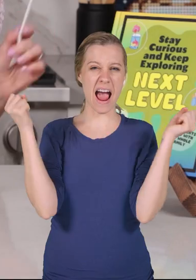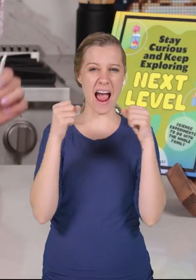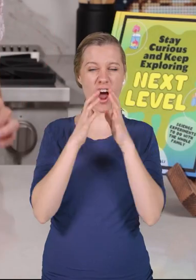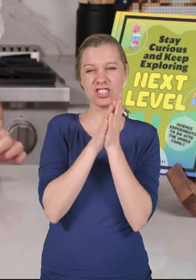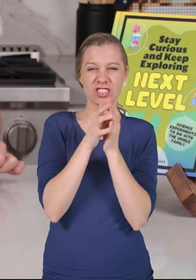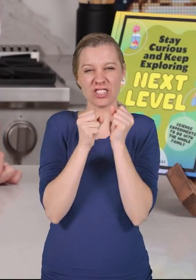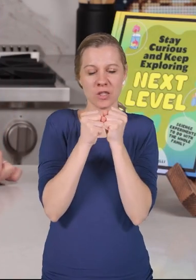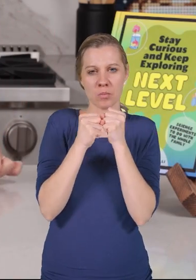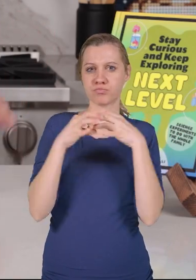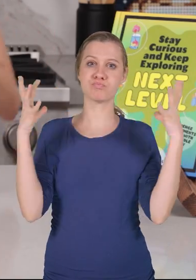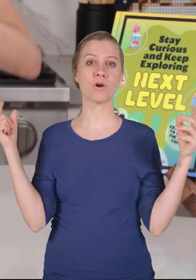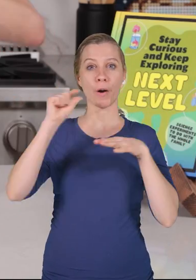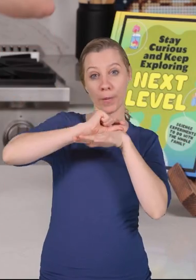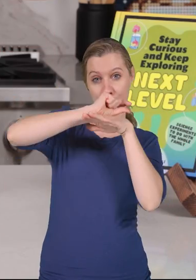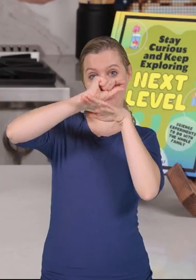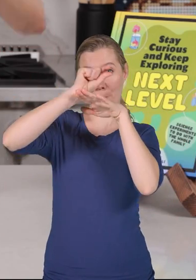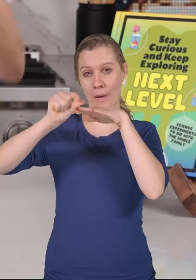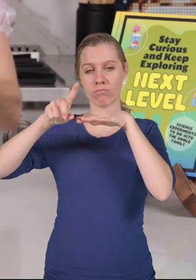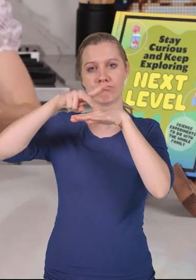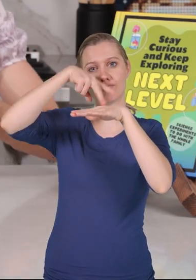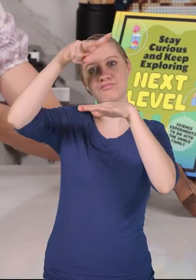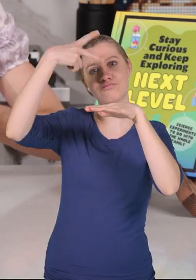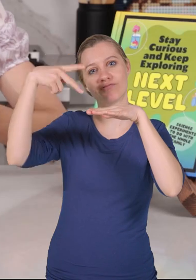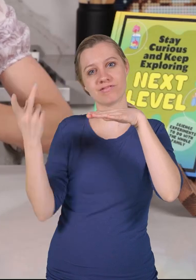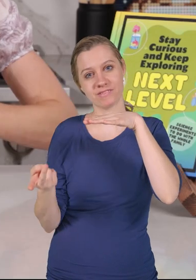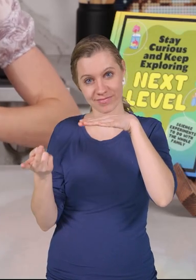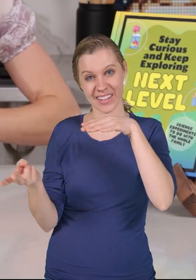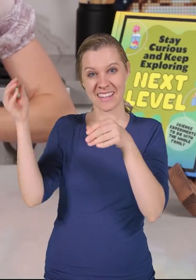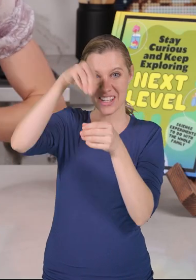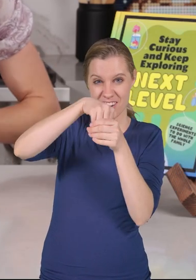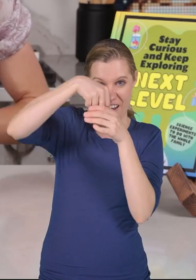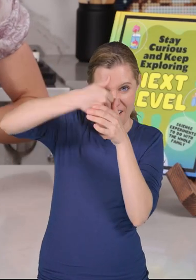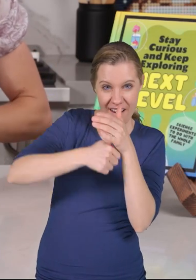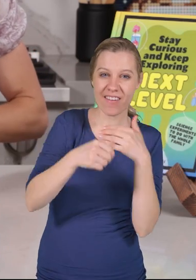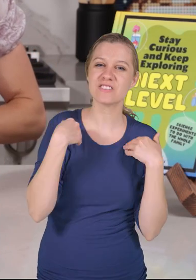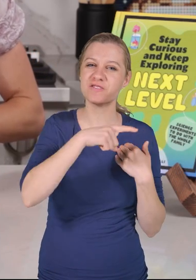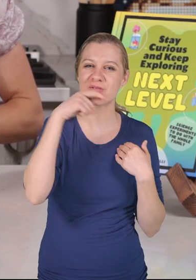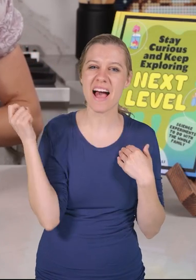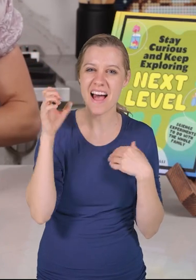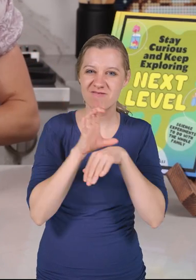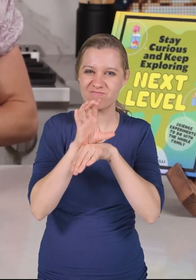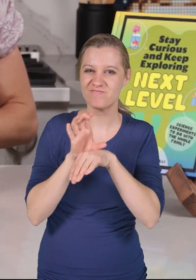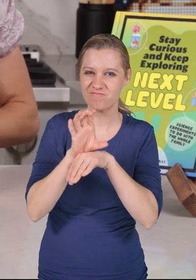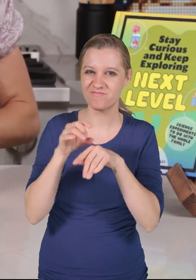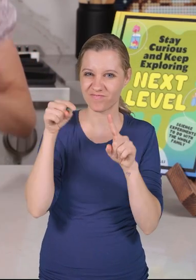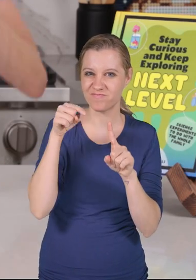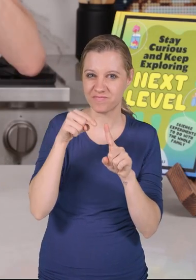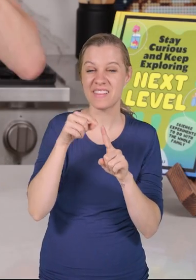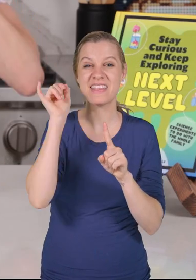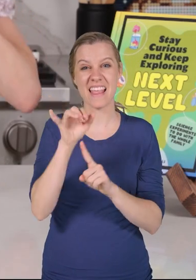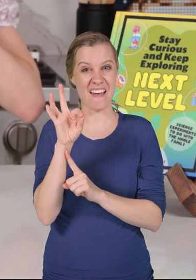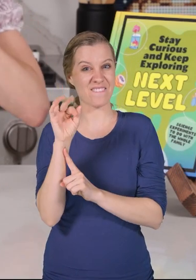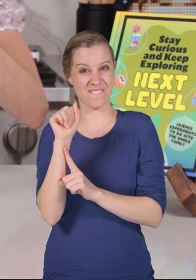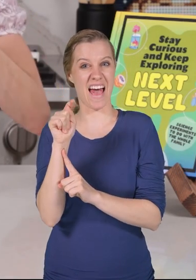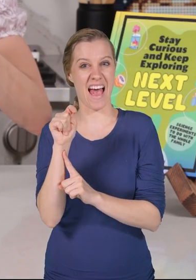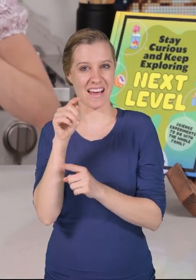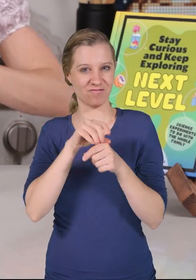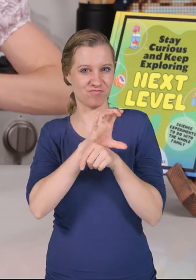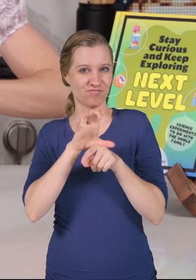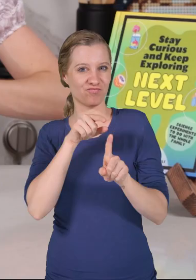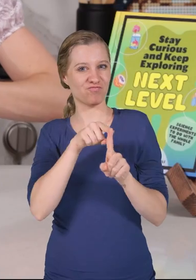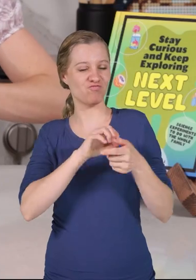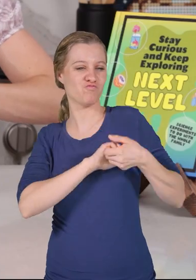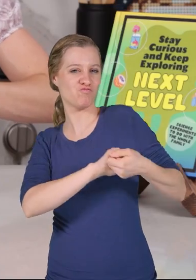broke that surface tension and that film of water fell right off, revealing the dry cocoa underneath. That's the